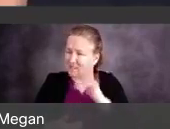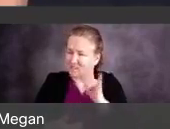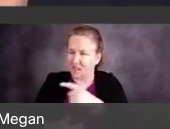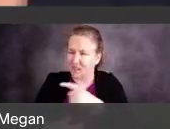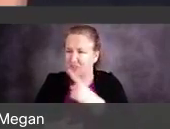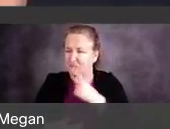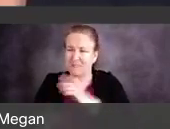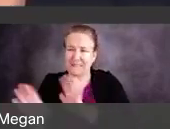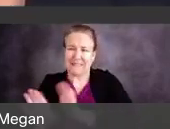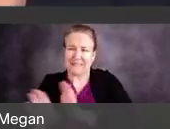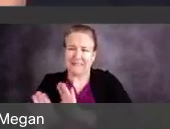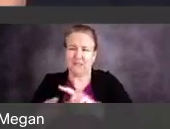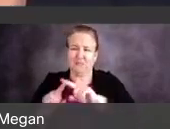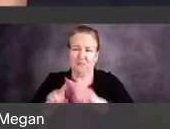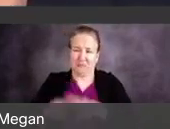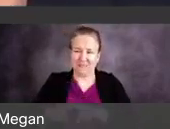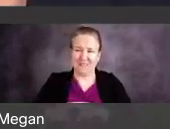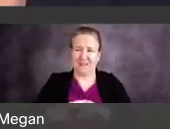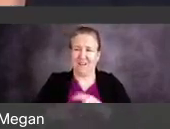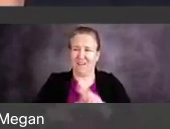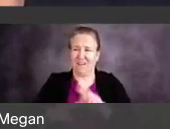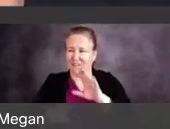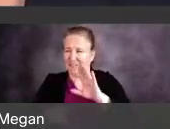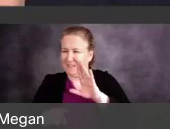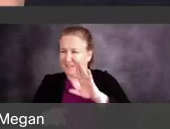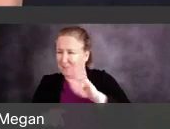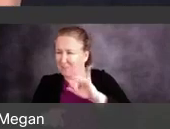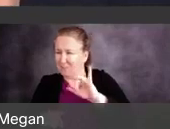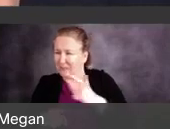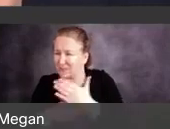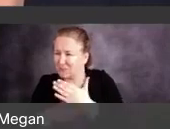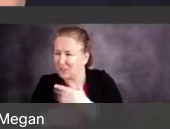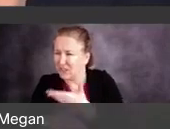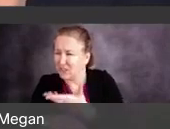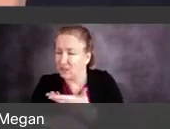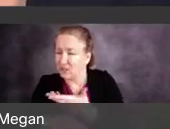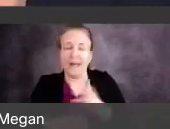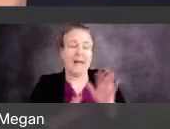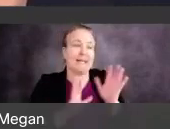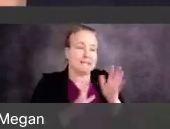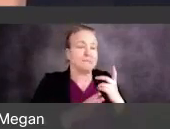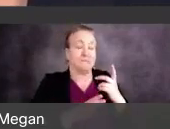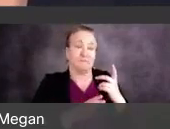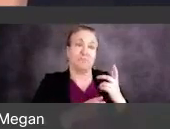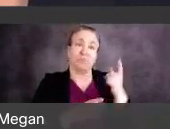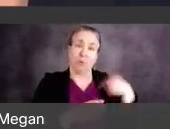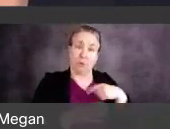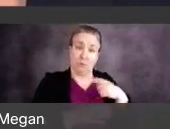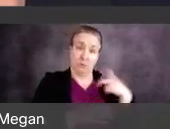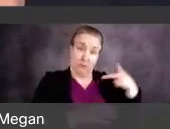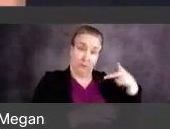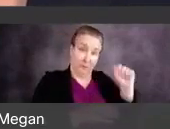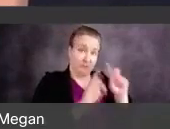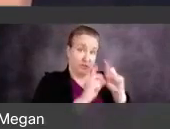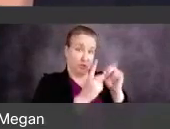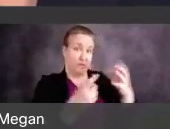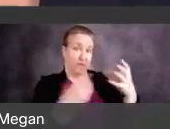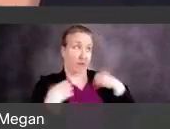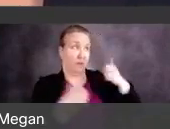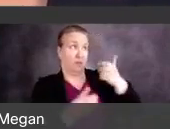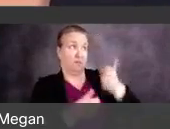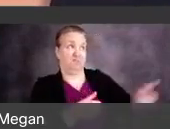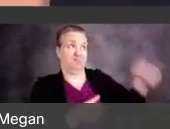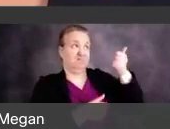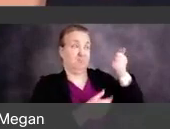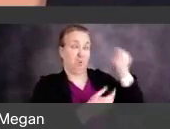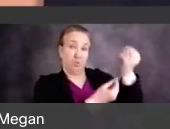discourage it based on the link sharing you mentioned? Yeah, technically, we have been told by the Pennsylvania Department of Health